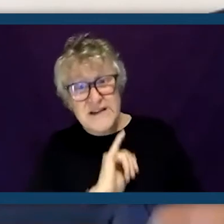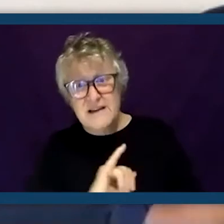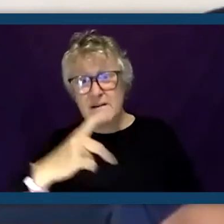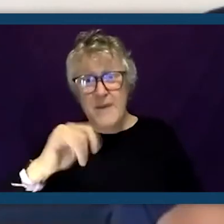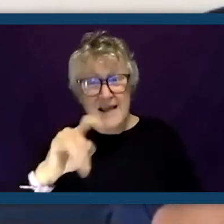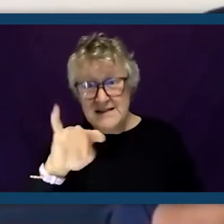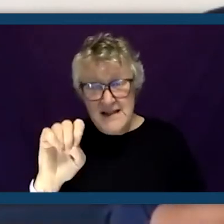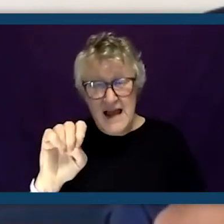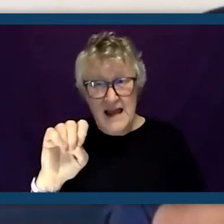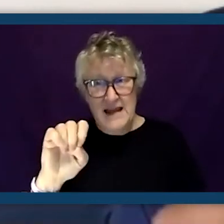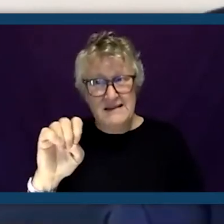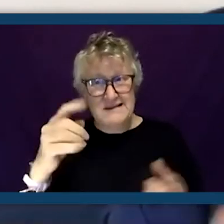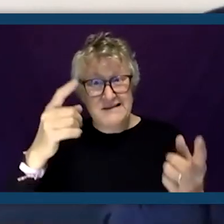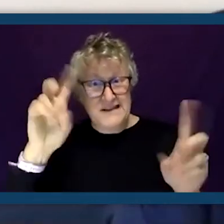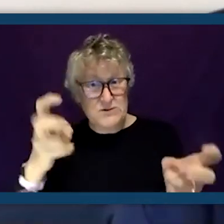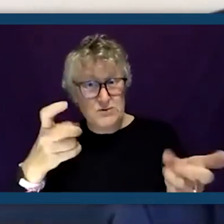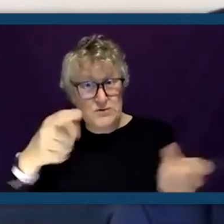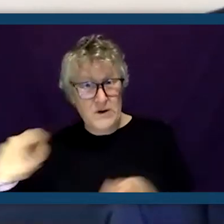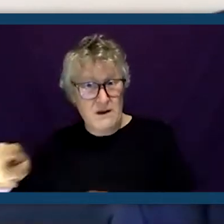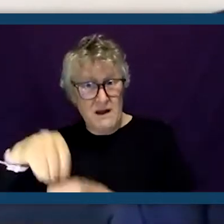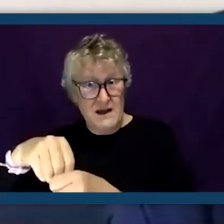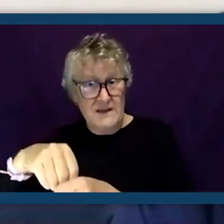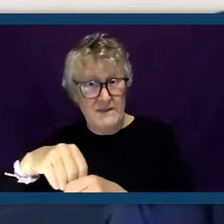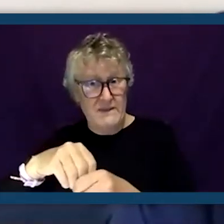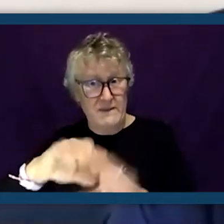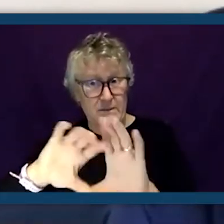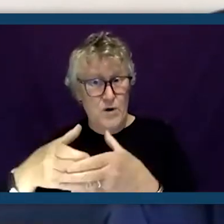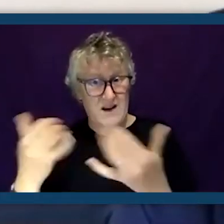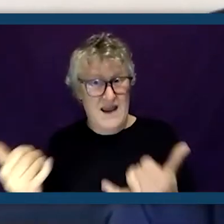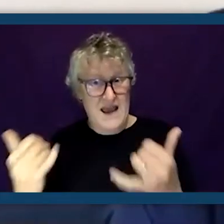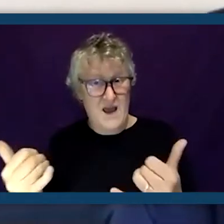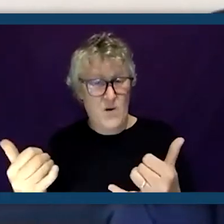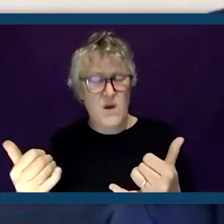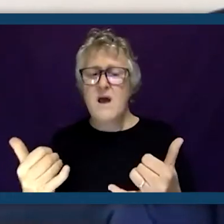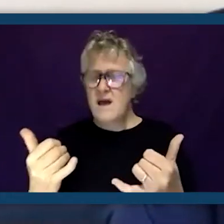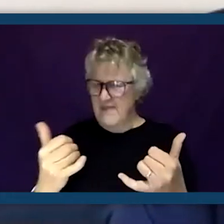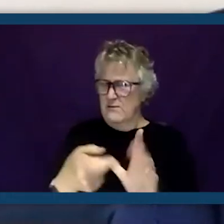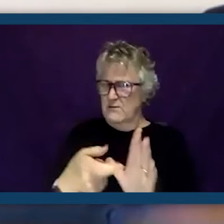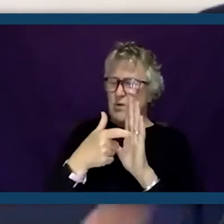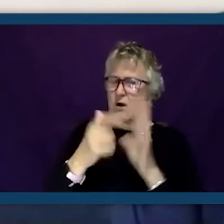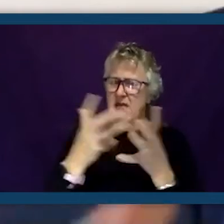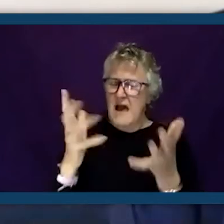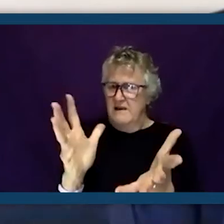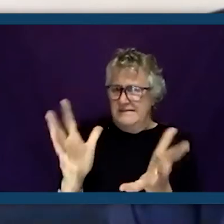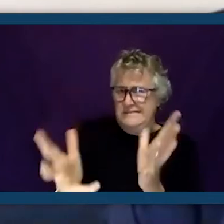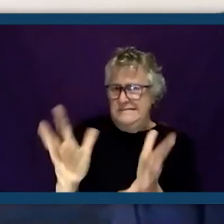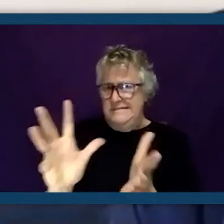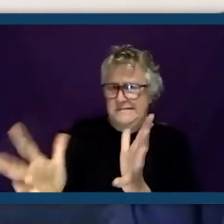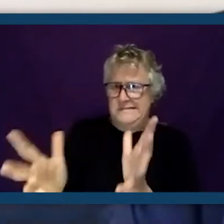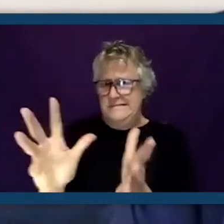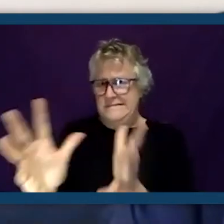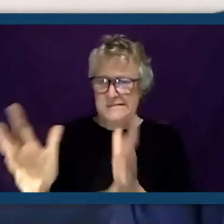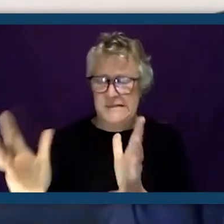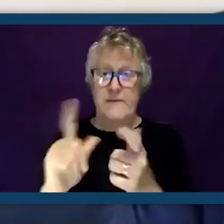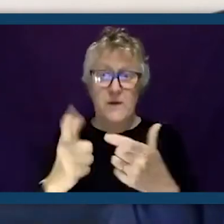now, those take a lot of nuances. And when the largest growing segment of